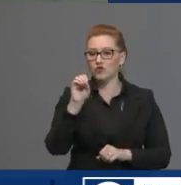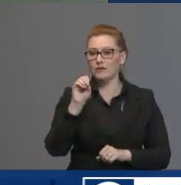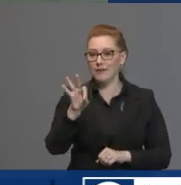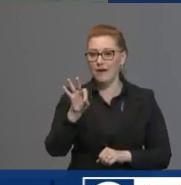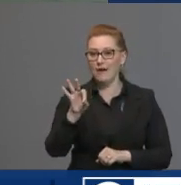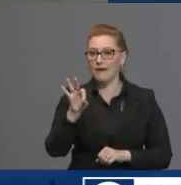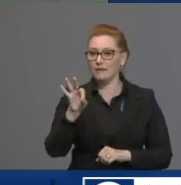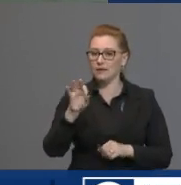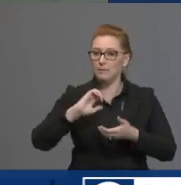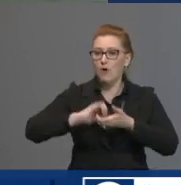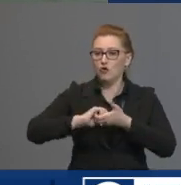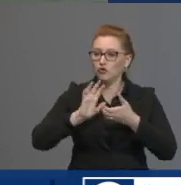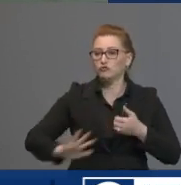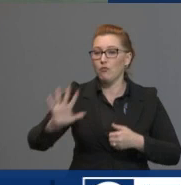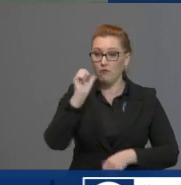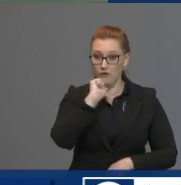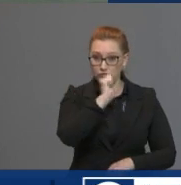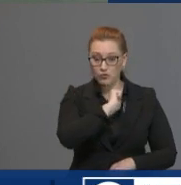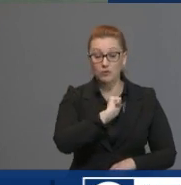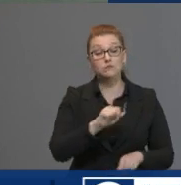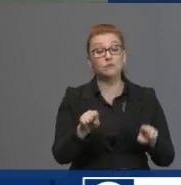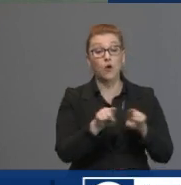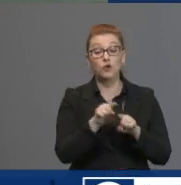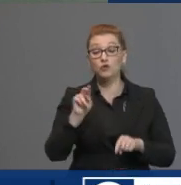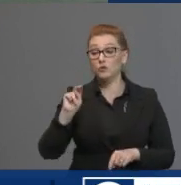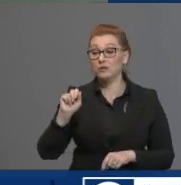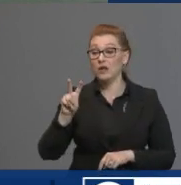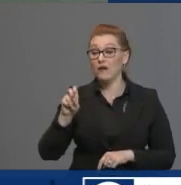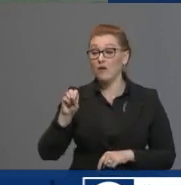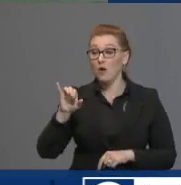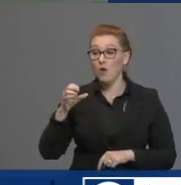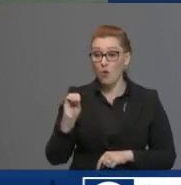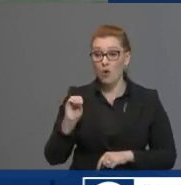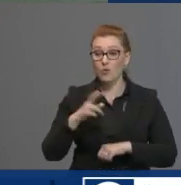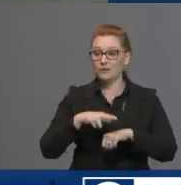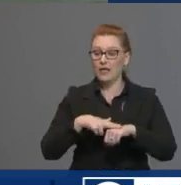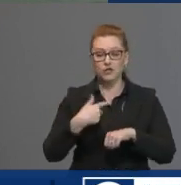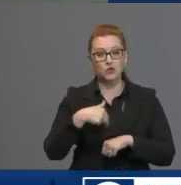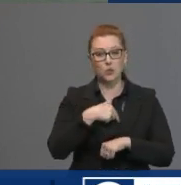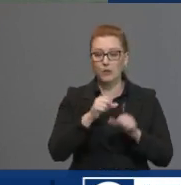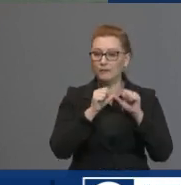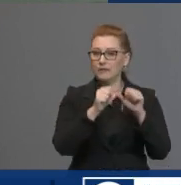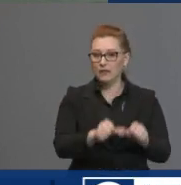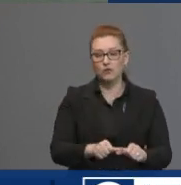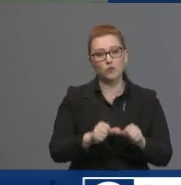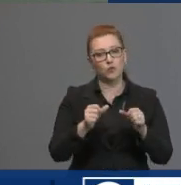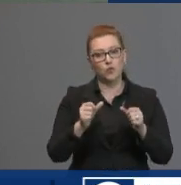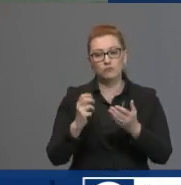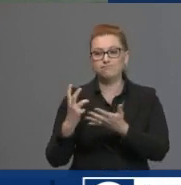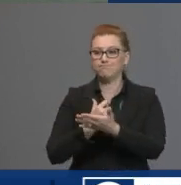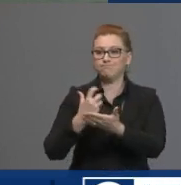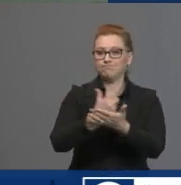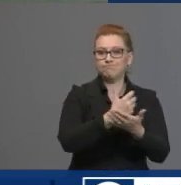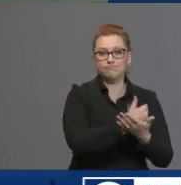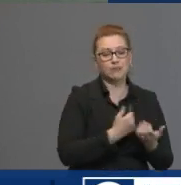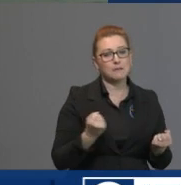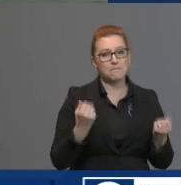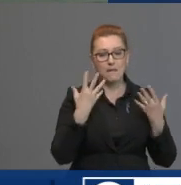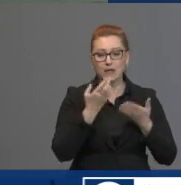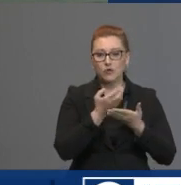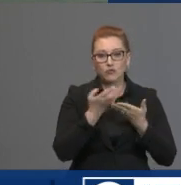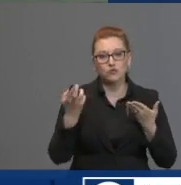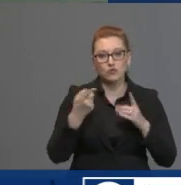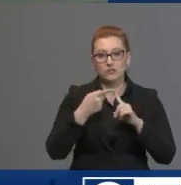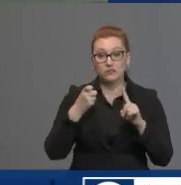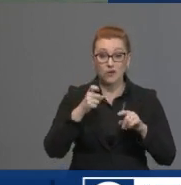statewide partners in Arizona. And additionally, on the Navajo Nation, we continue to work with an outpouring of resources from federal,